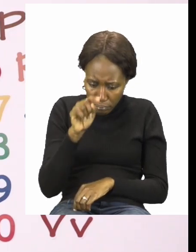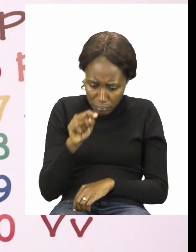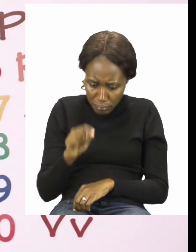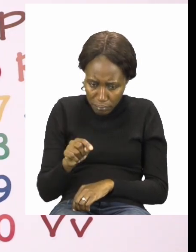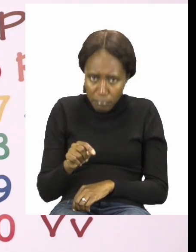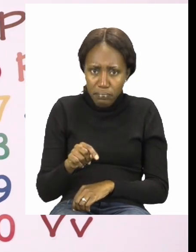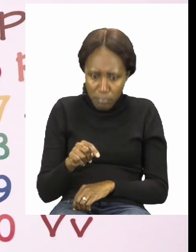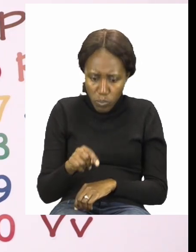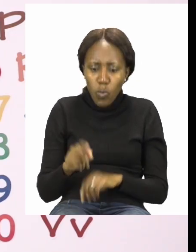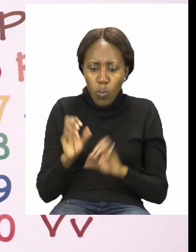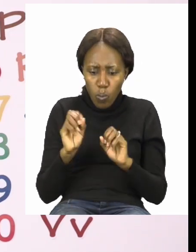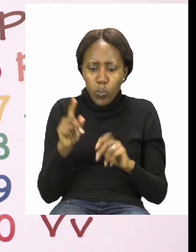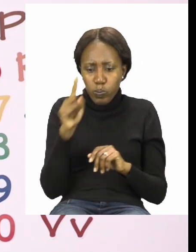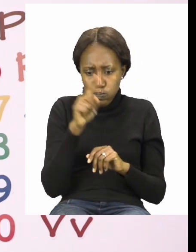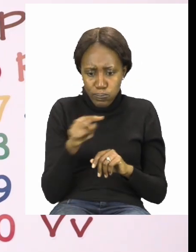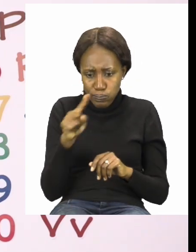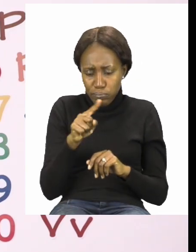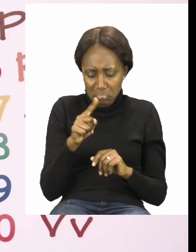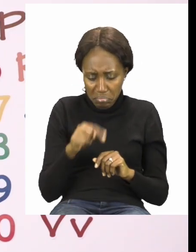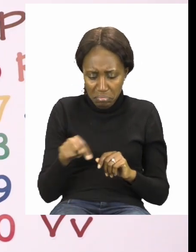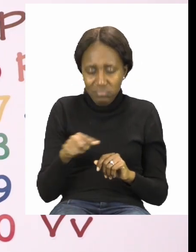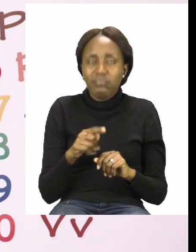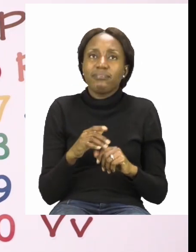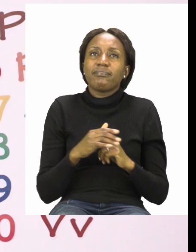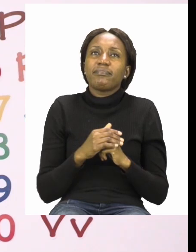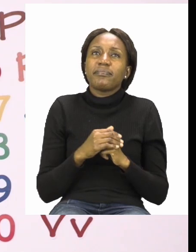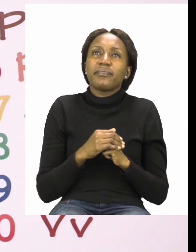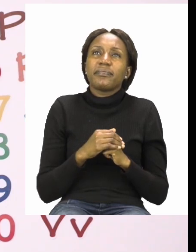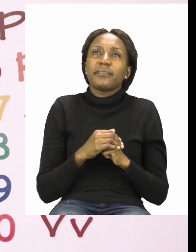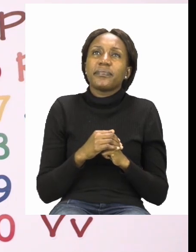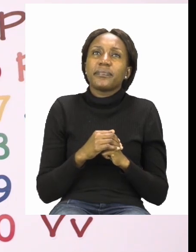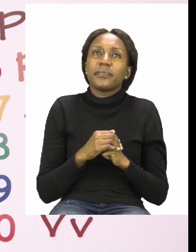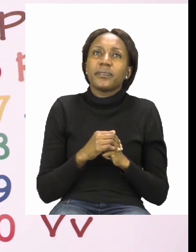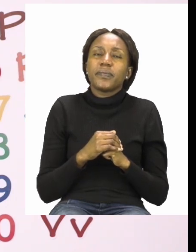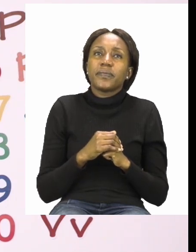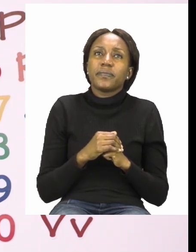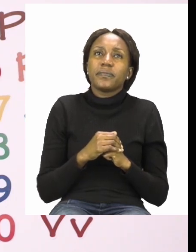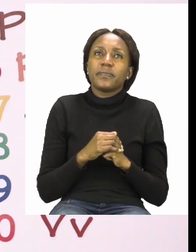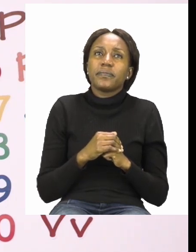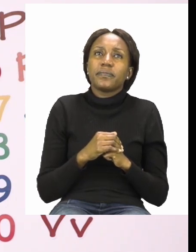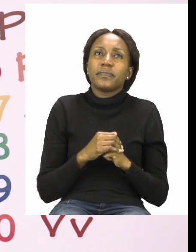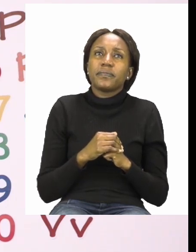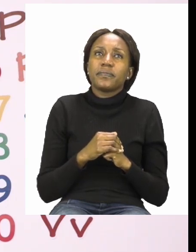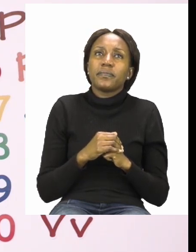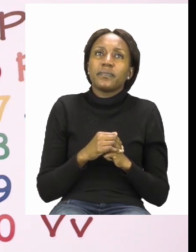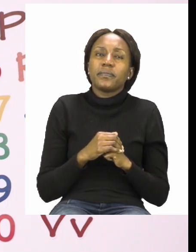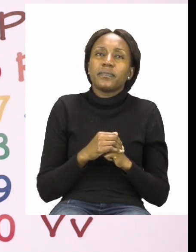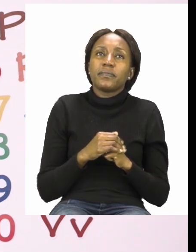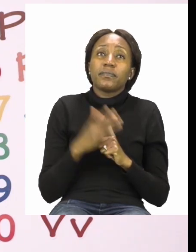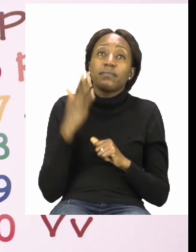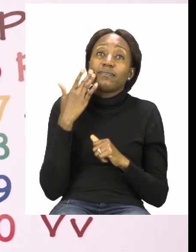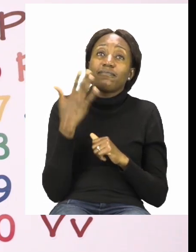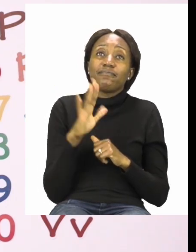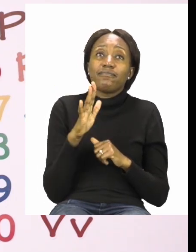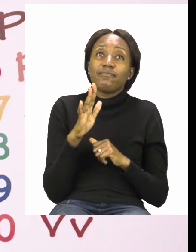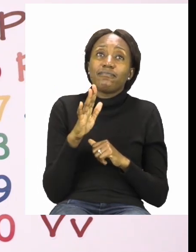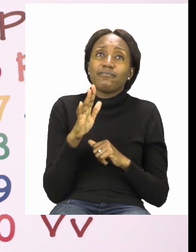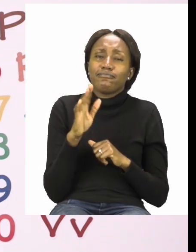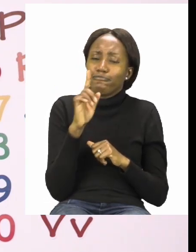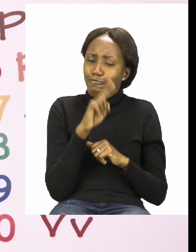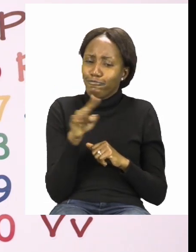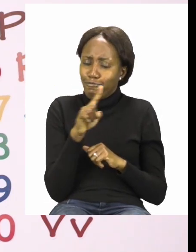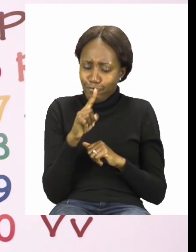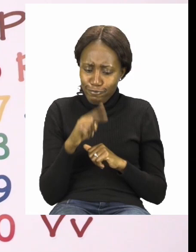for all the arrows in that column that are pointing up. When you find them, please can